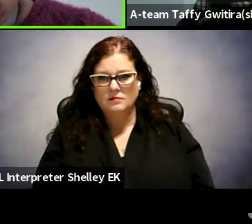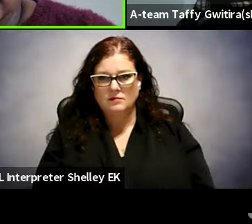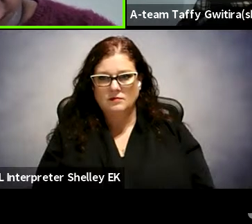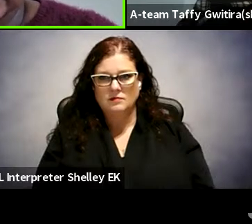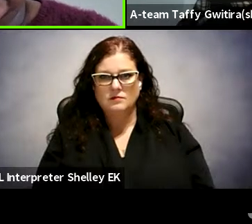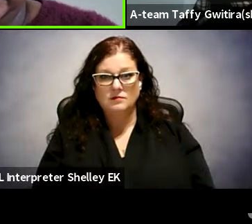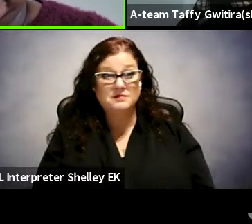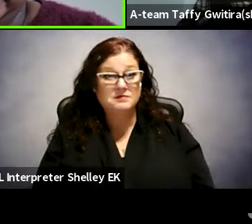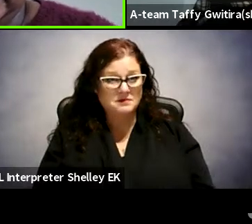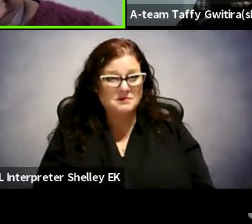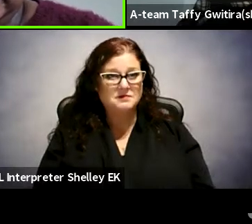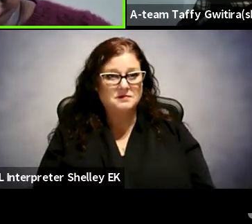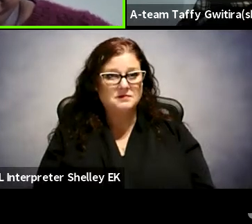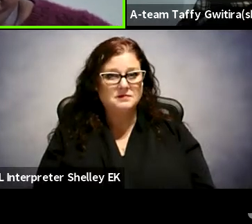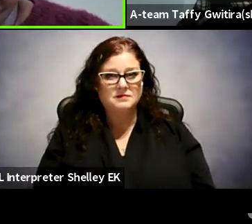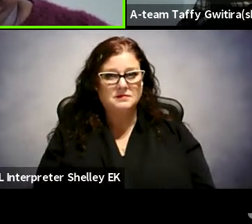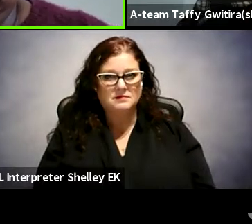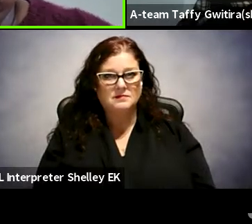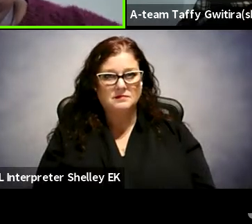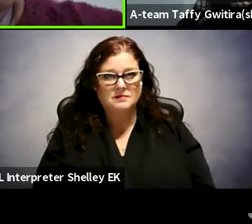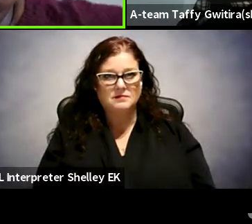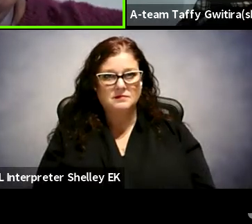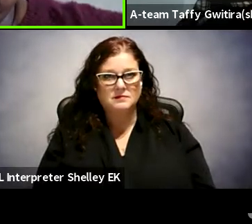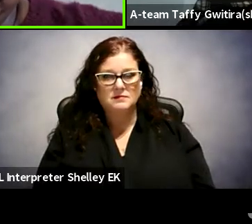Oh, yeah.